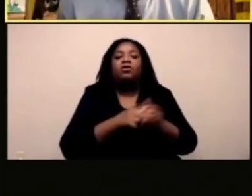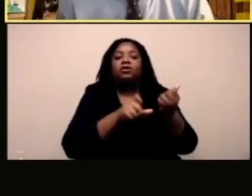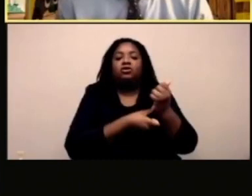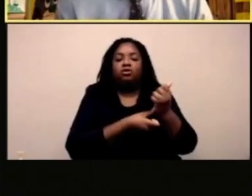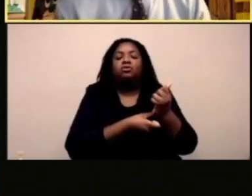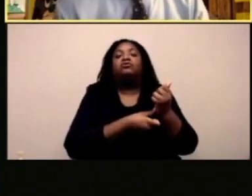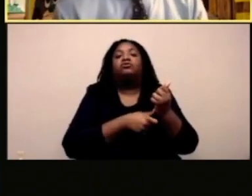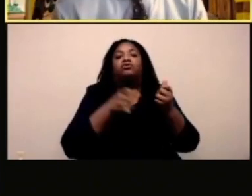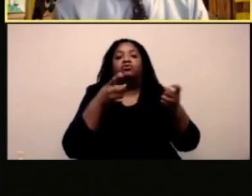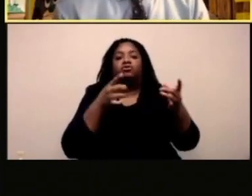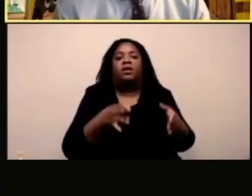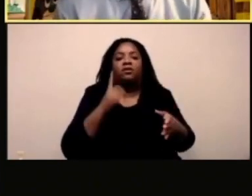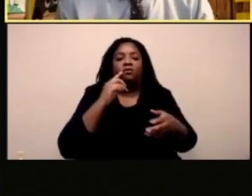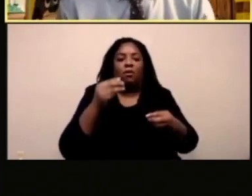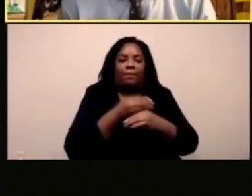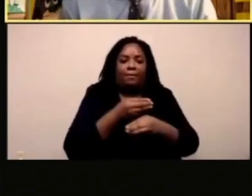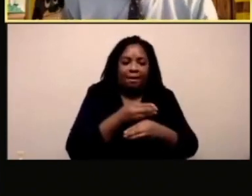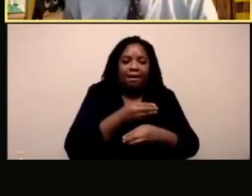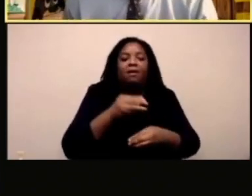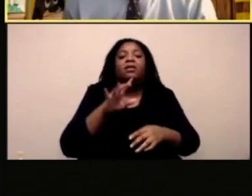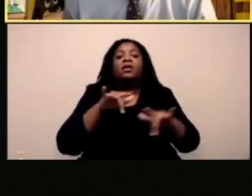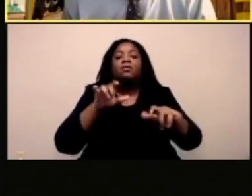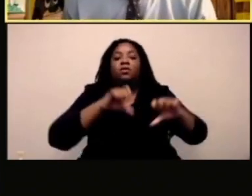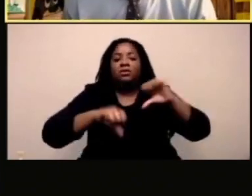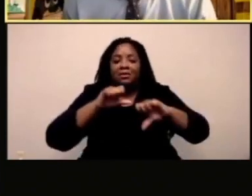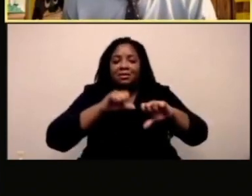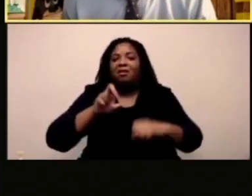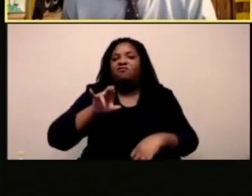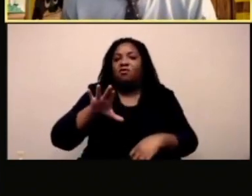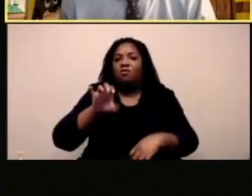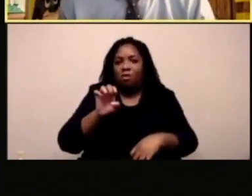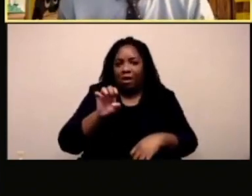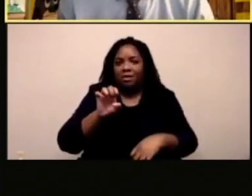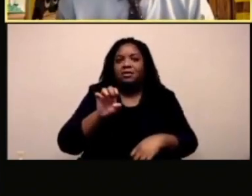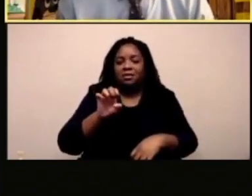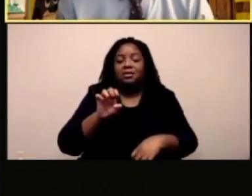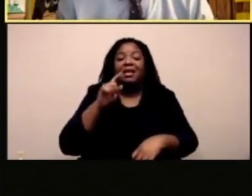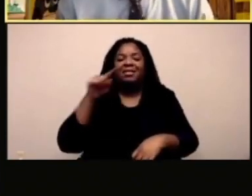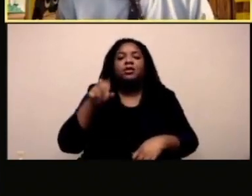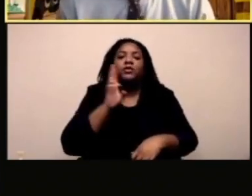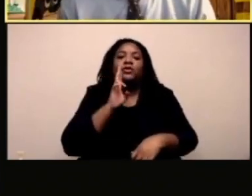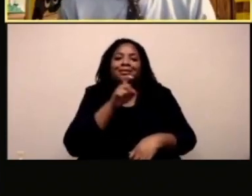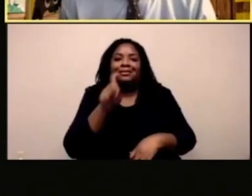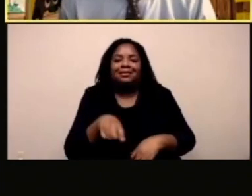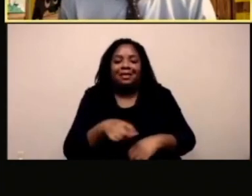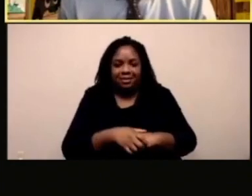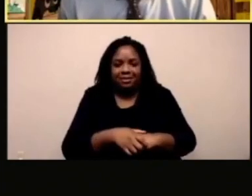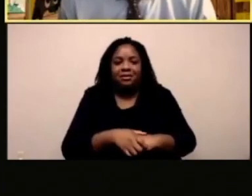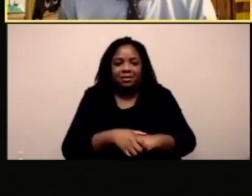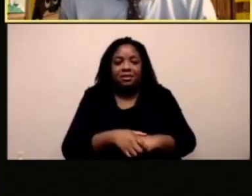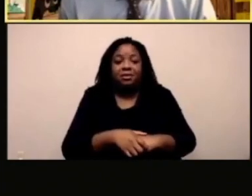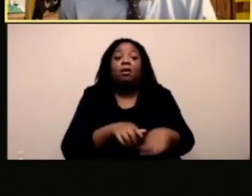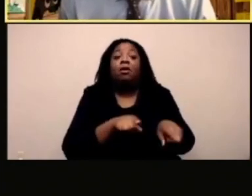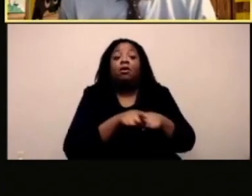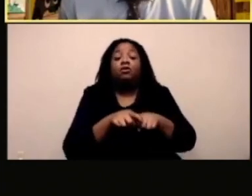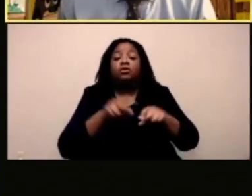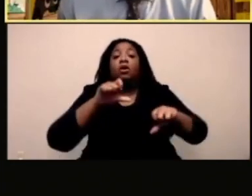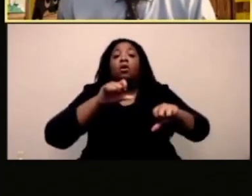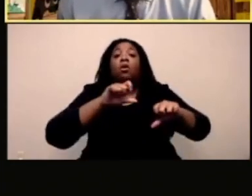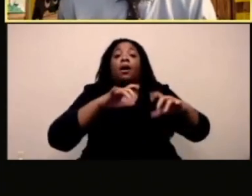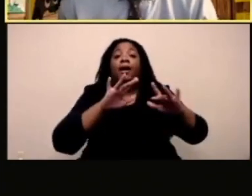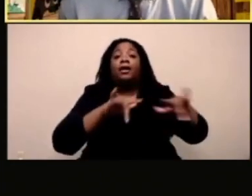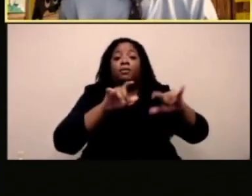Computer Science at Rice University's Office of STEM Engagement. That's in Houston, Texas. Also, I'm a Computer Science Professional